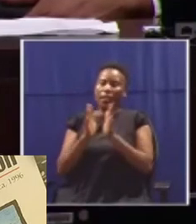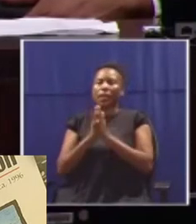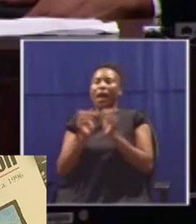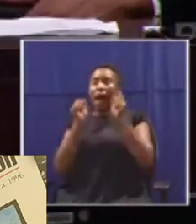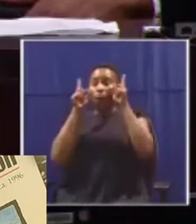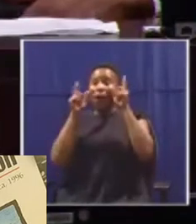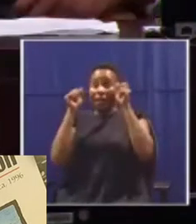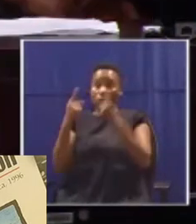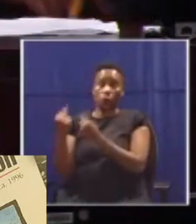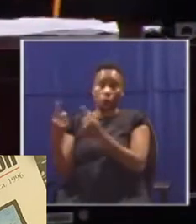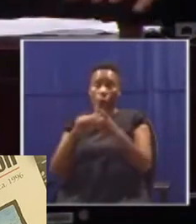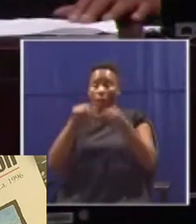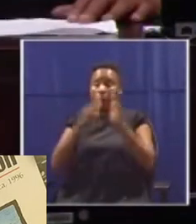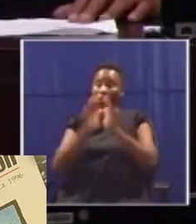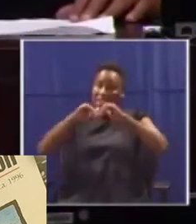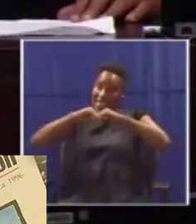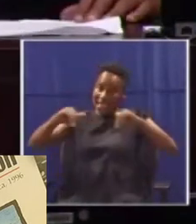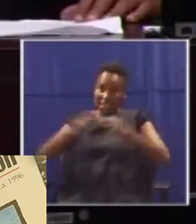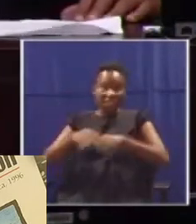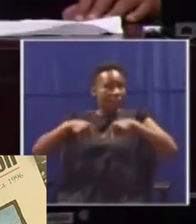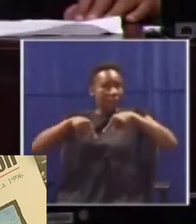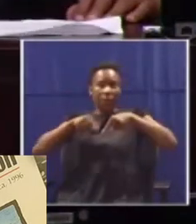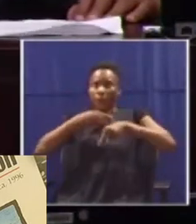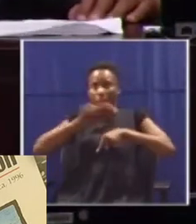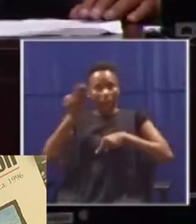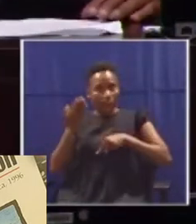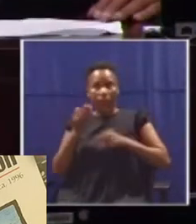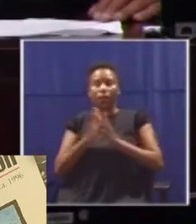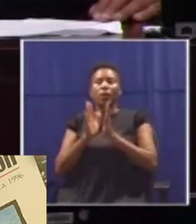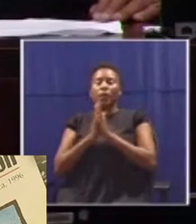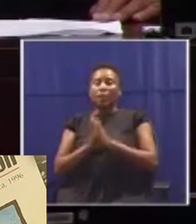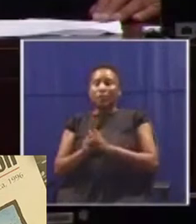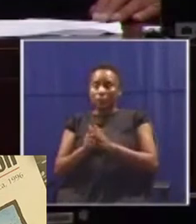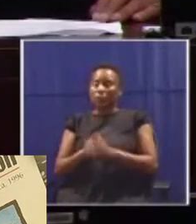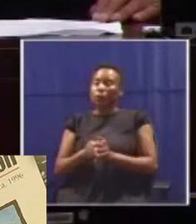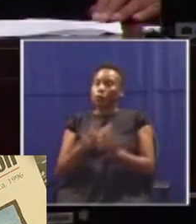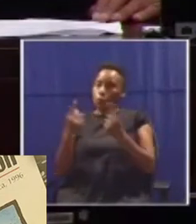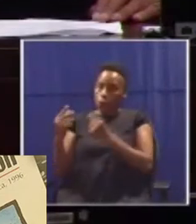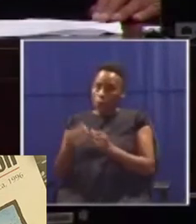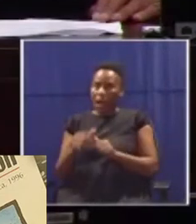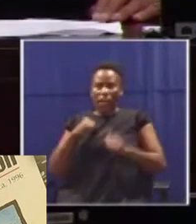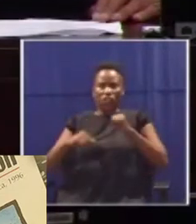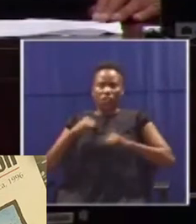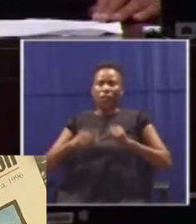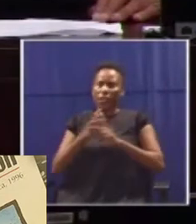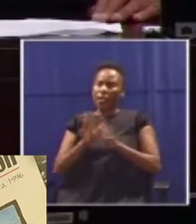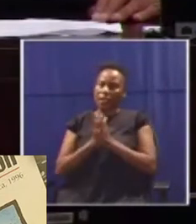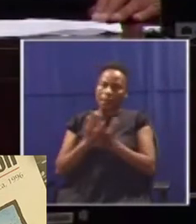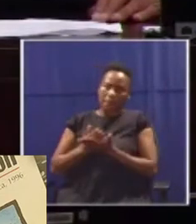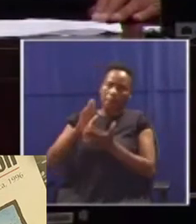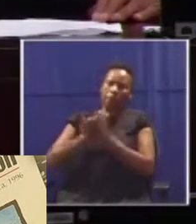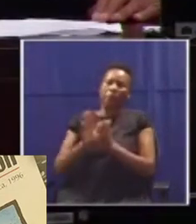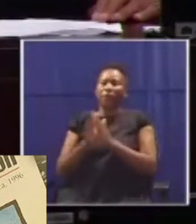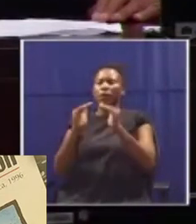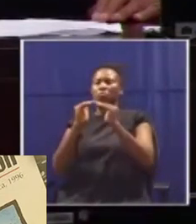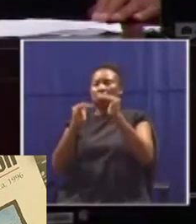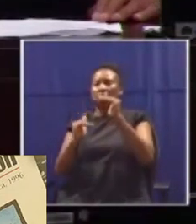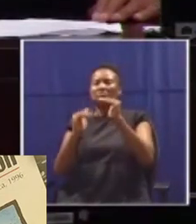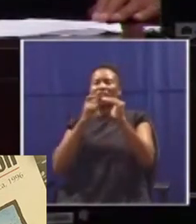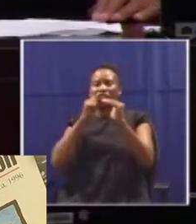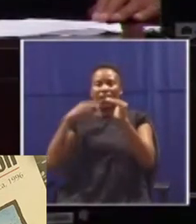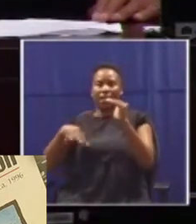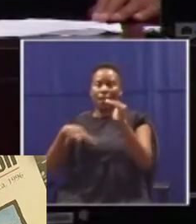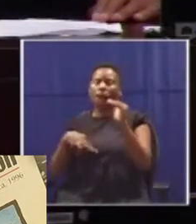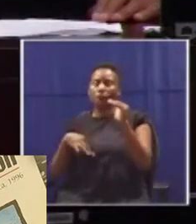about discrimination without fear, take action to drive gender parity in accordance with our